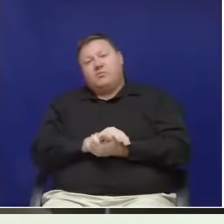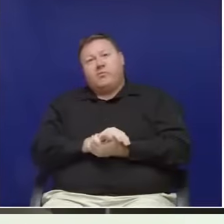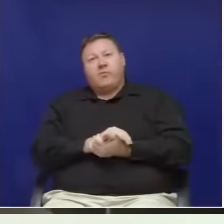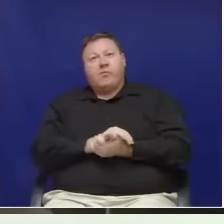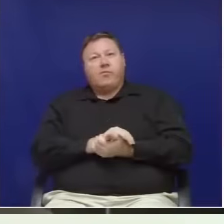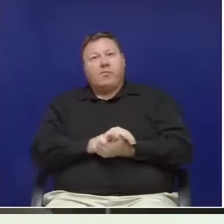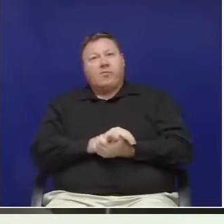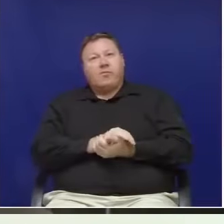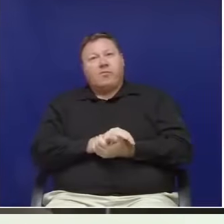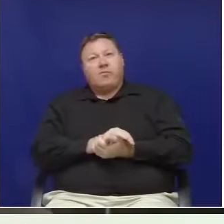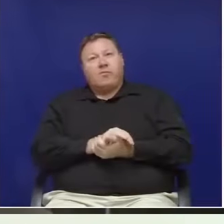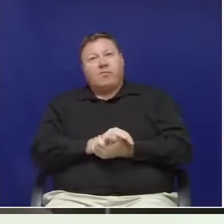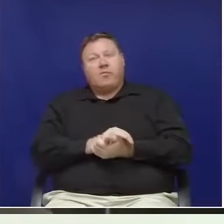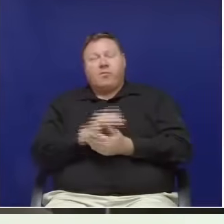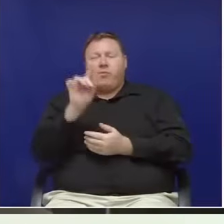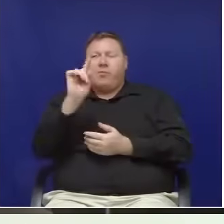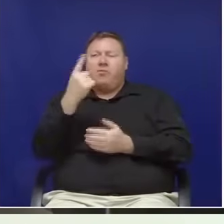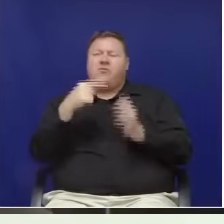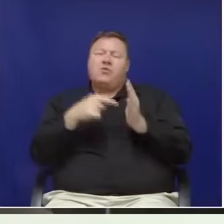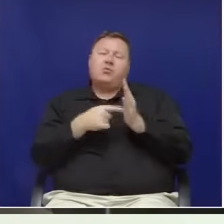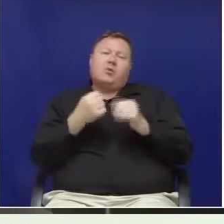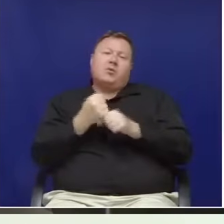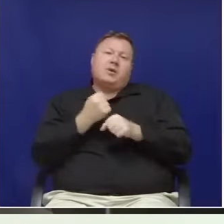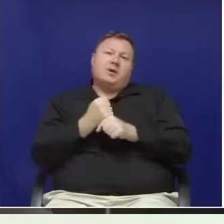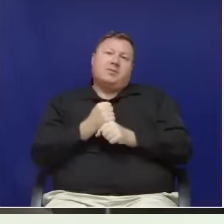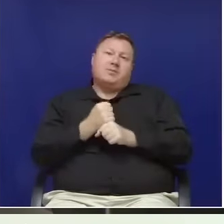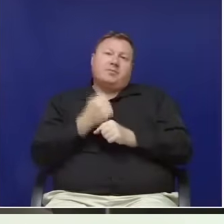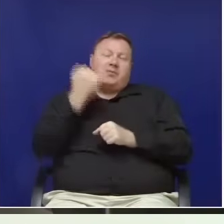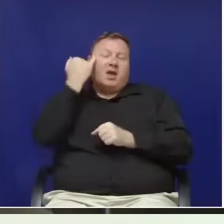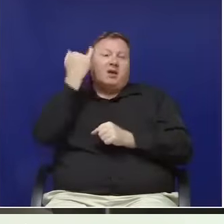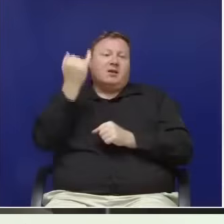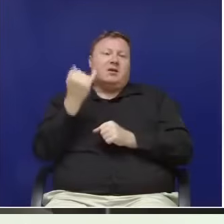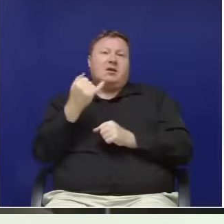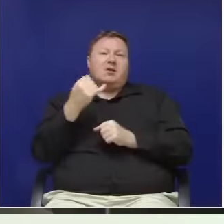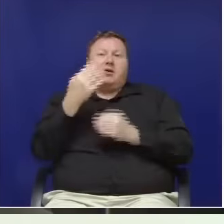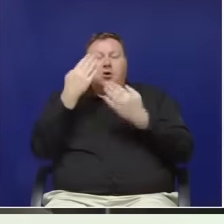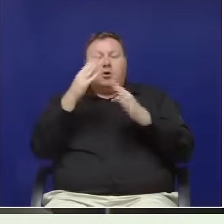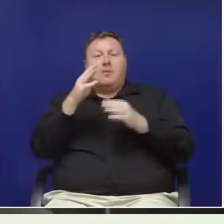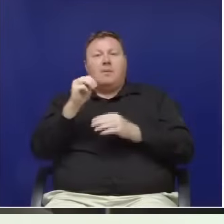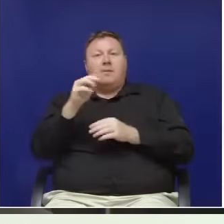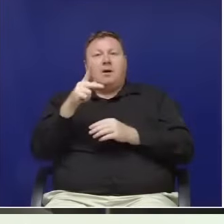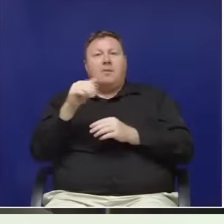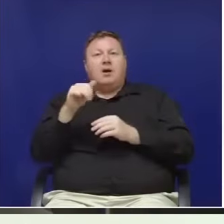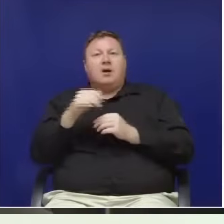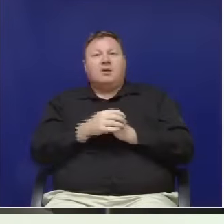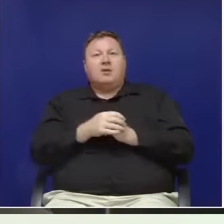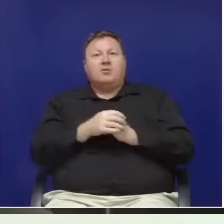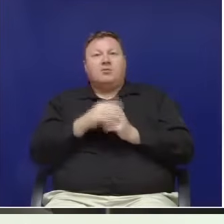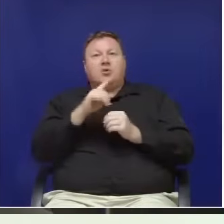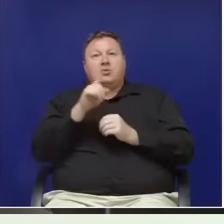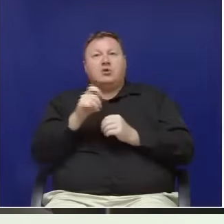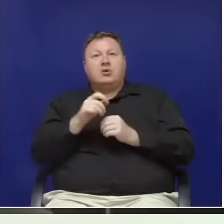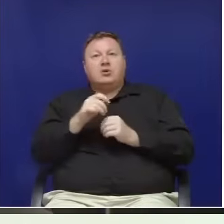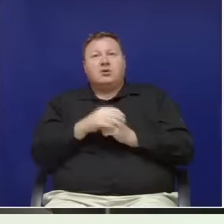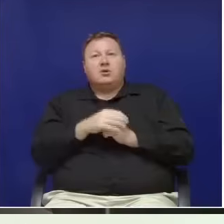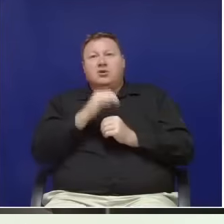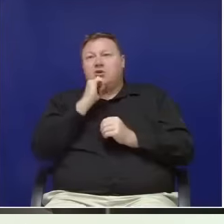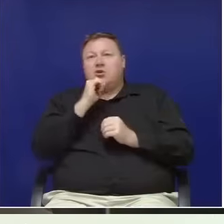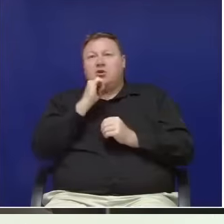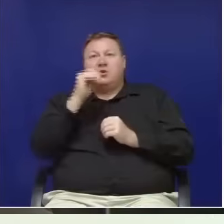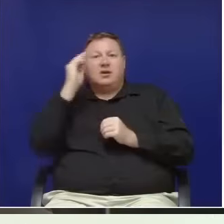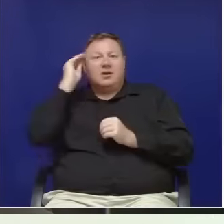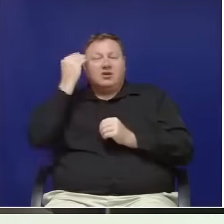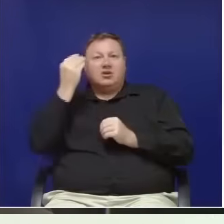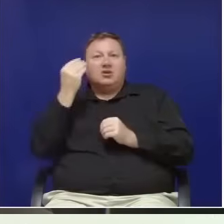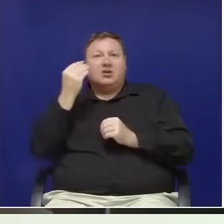think the first point to make is that the premise of Honourable Ngubane's question demonstrates the problem. We're not interested in